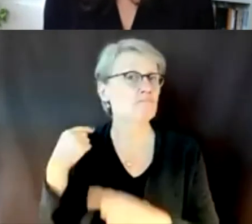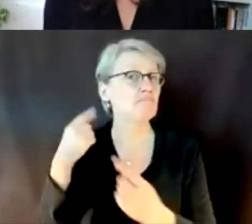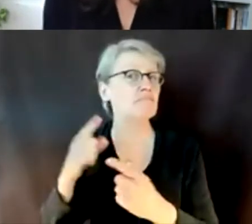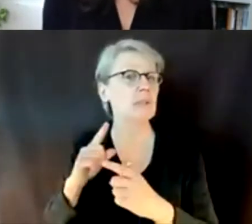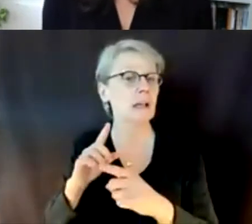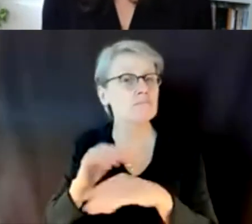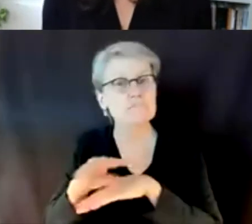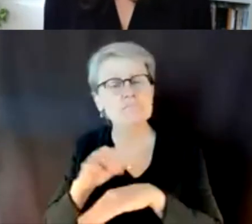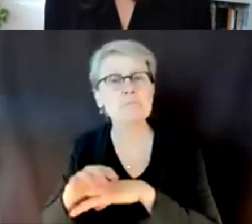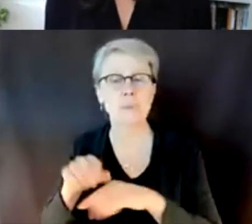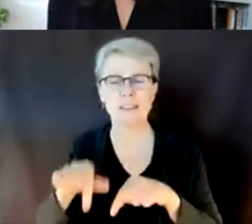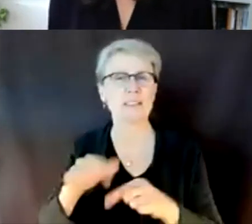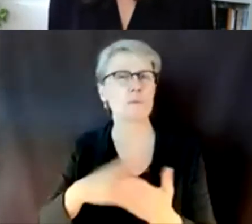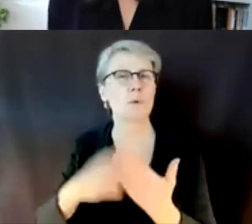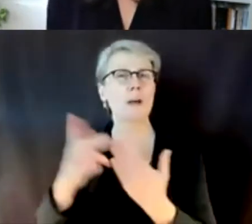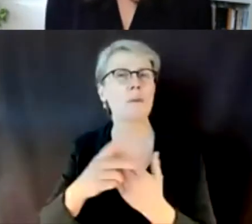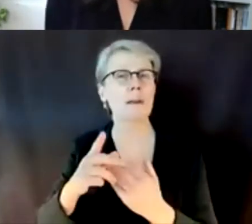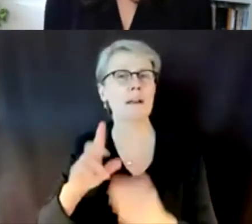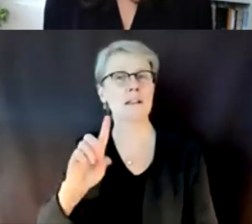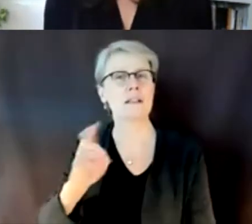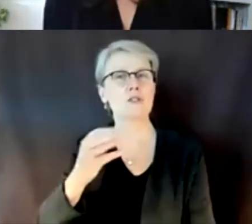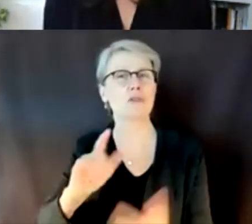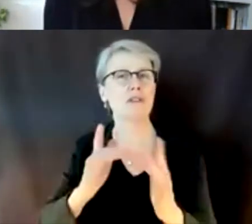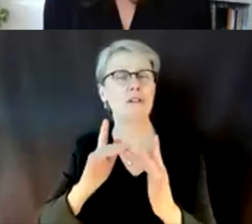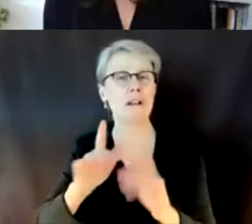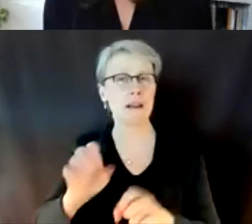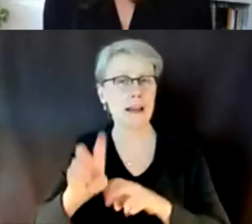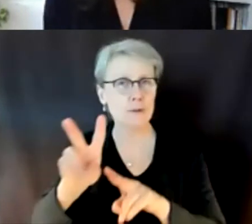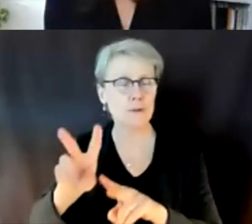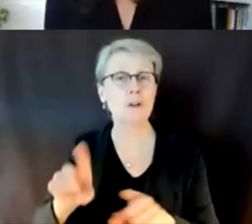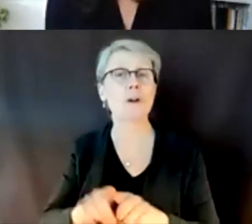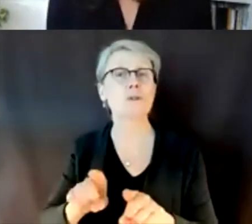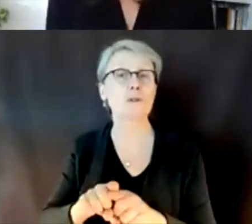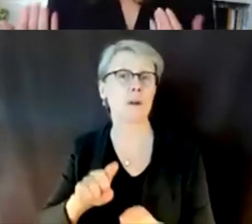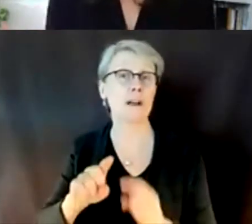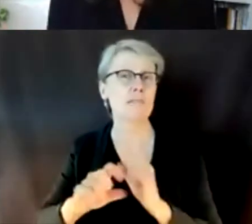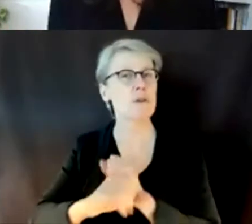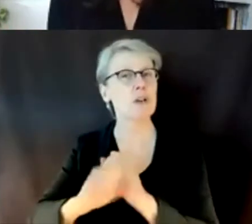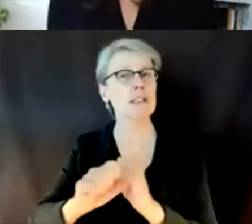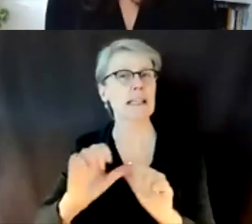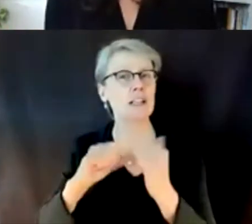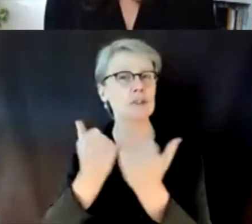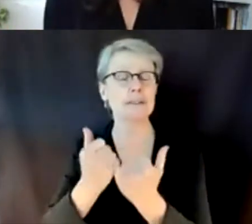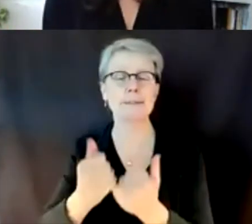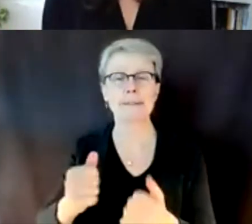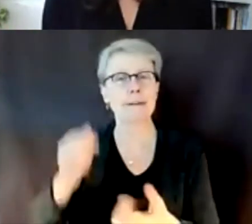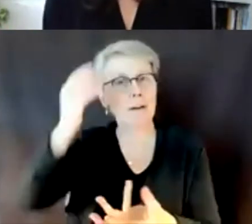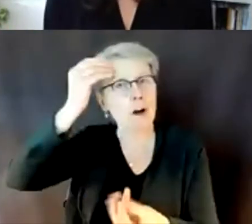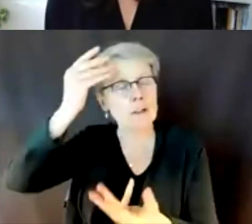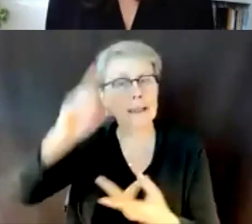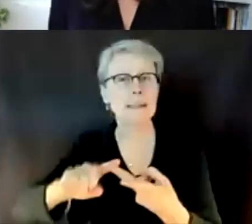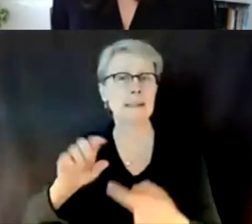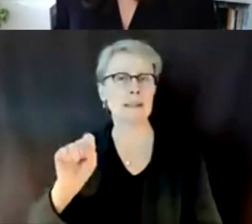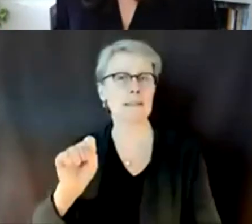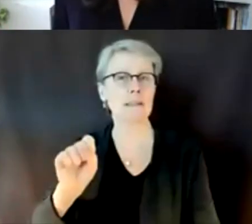Digital Ladders for a few years. I also own a content marketing agency. We do content and social media called Forge